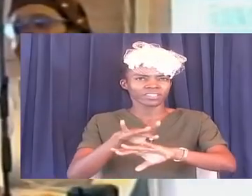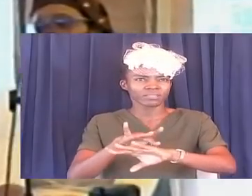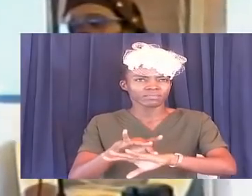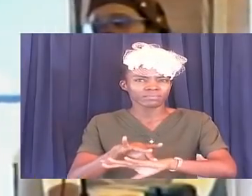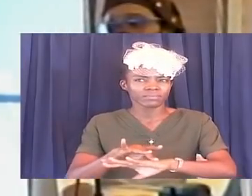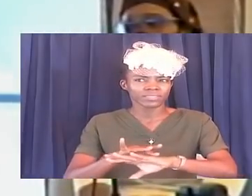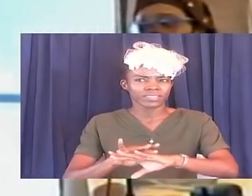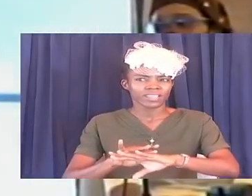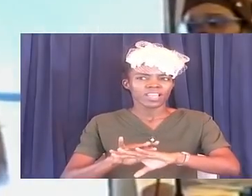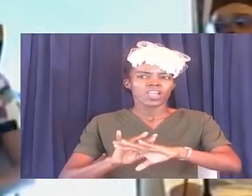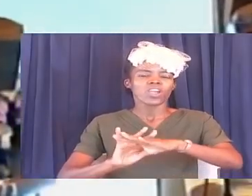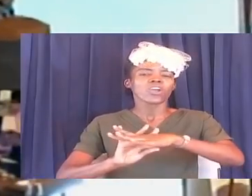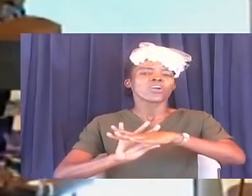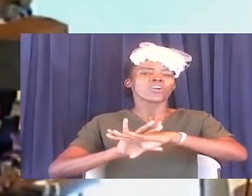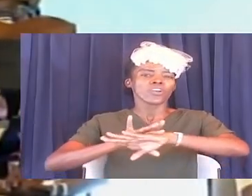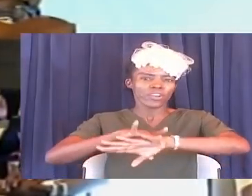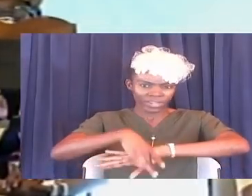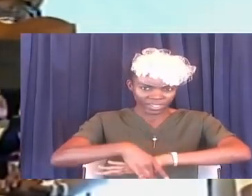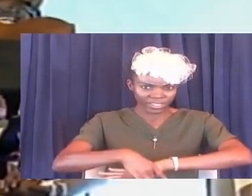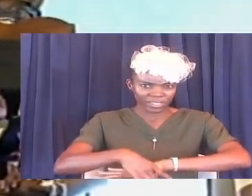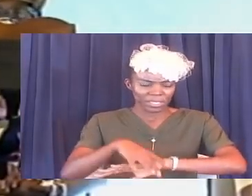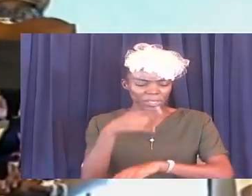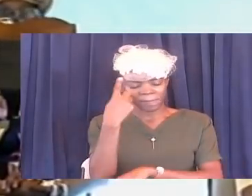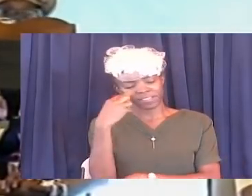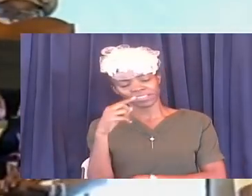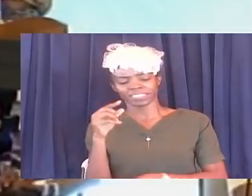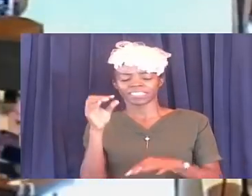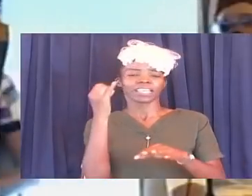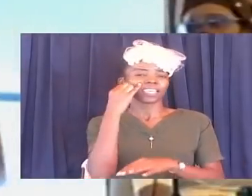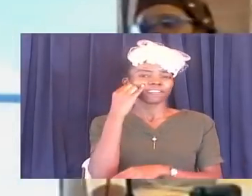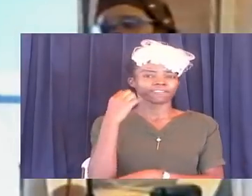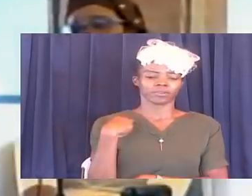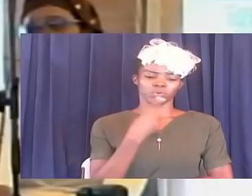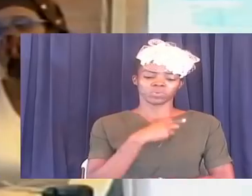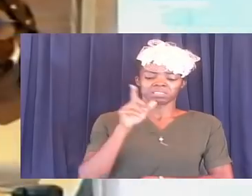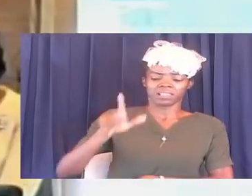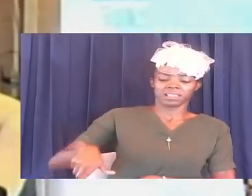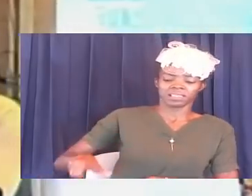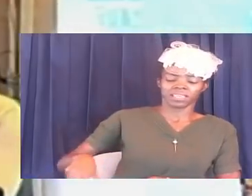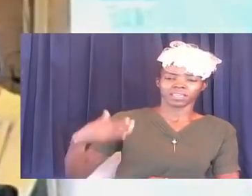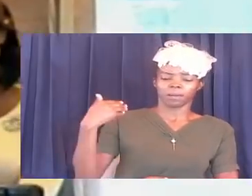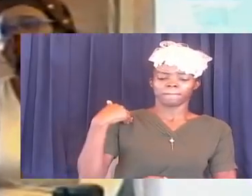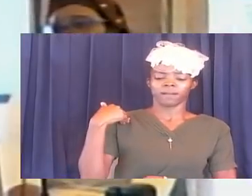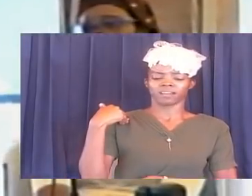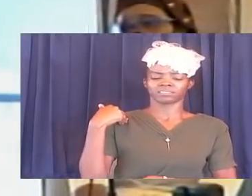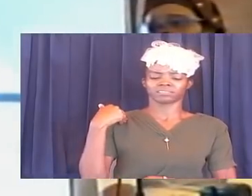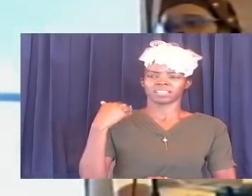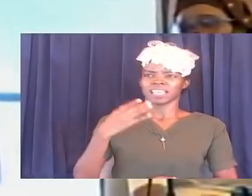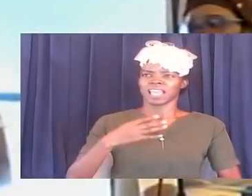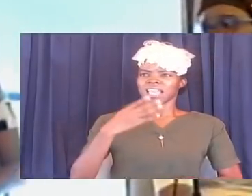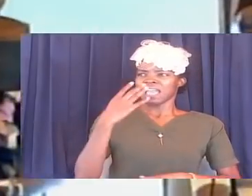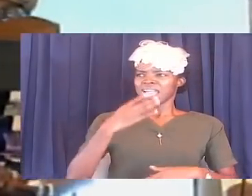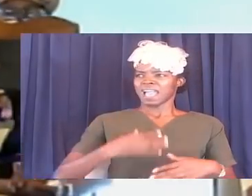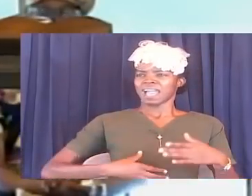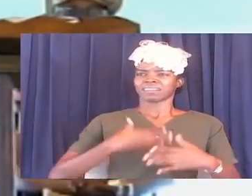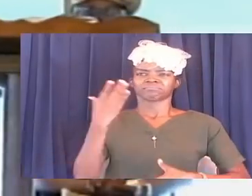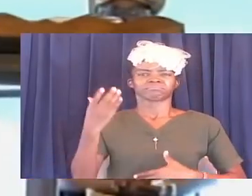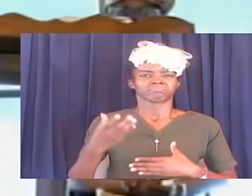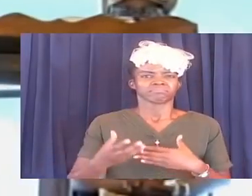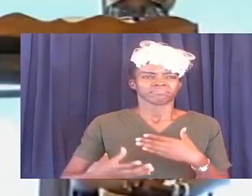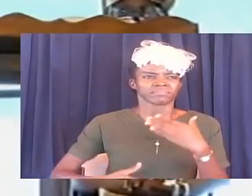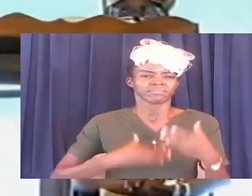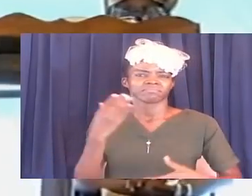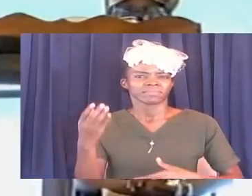We clean up the place because we know we are going to have visitor over. You wash your car because you know, say, you go up